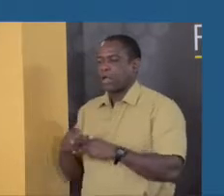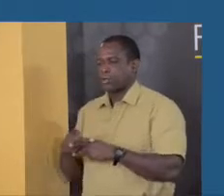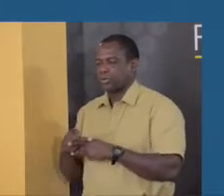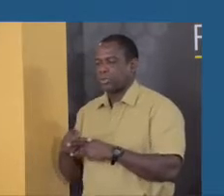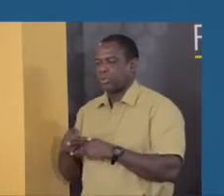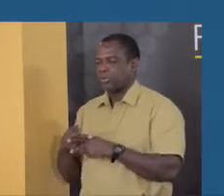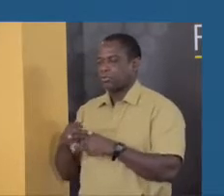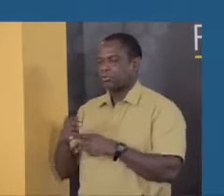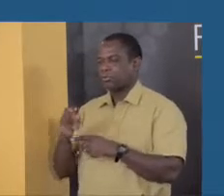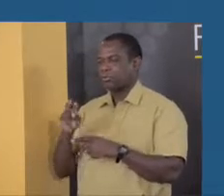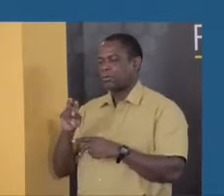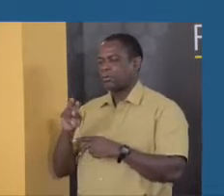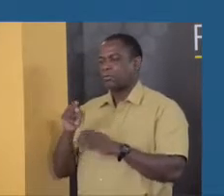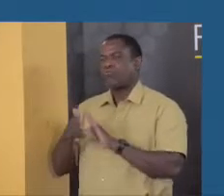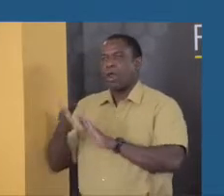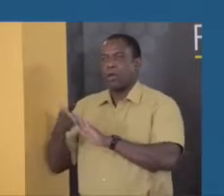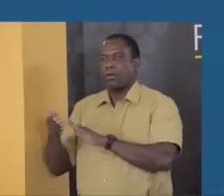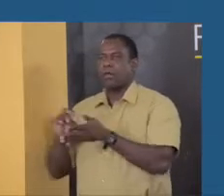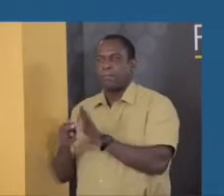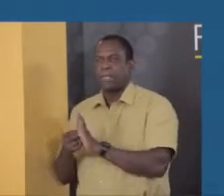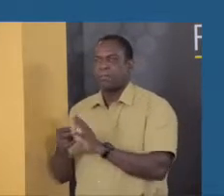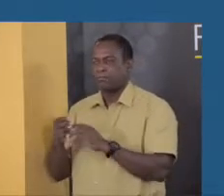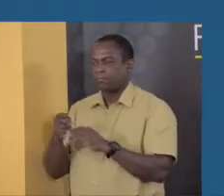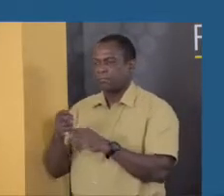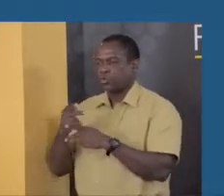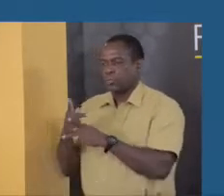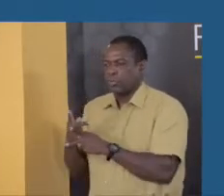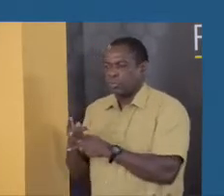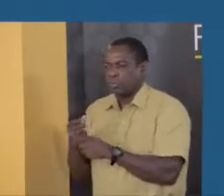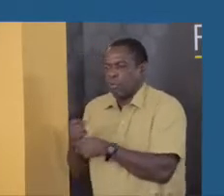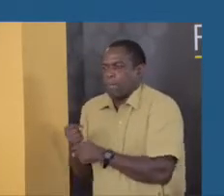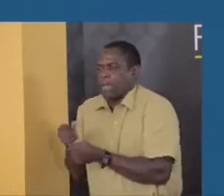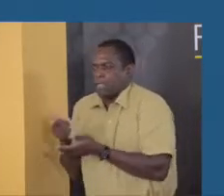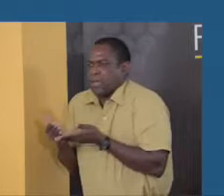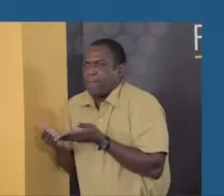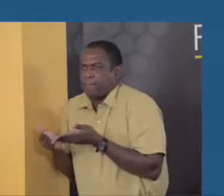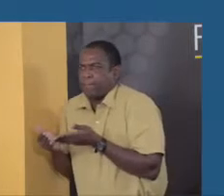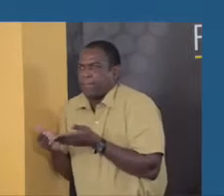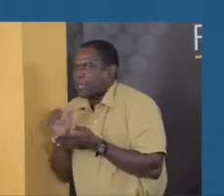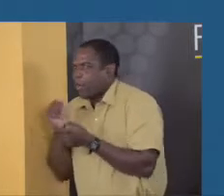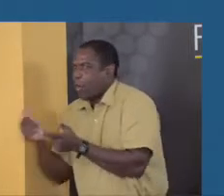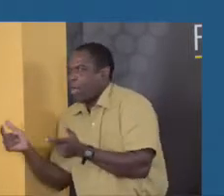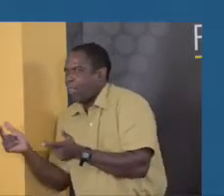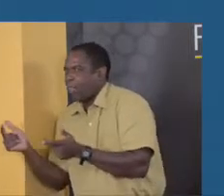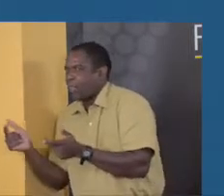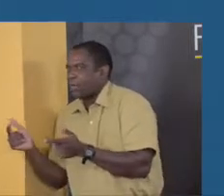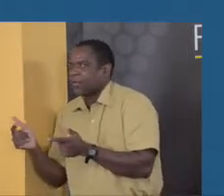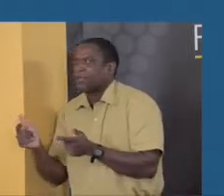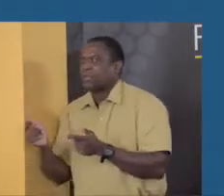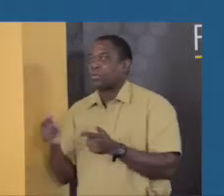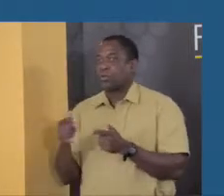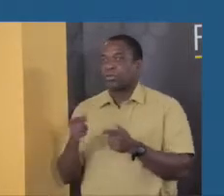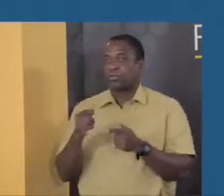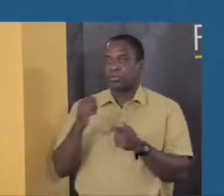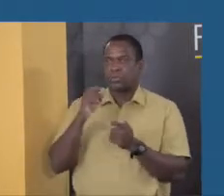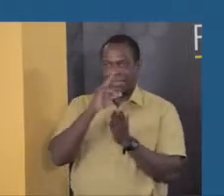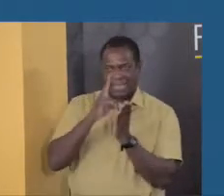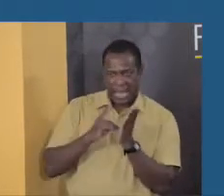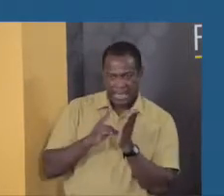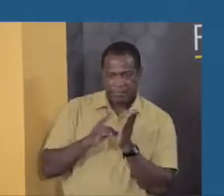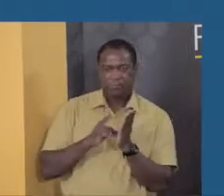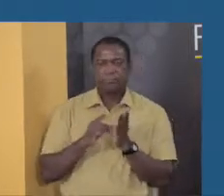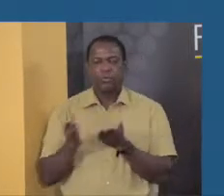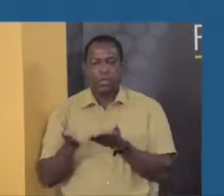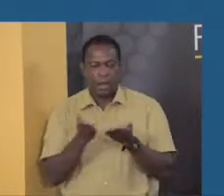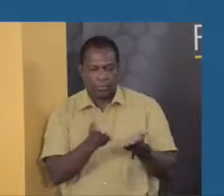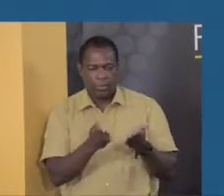facility. Ideally, designers will come to the facility with a solid plan, and